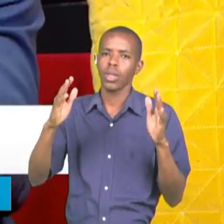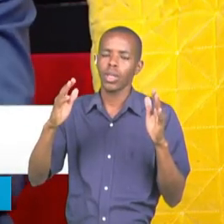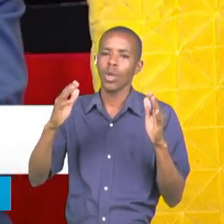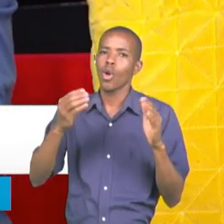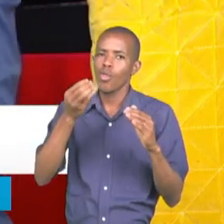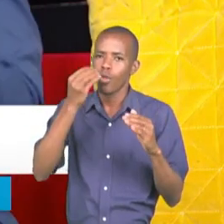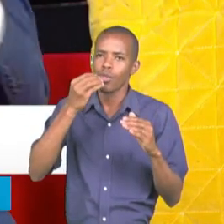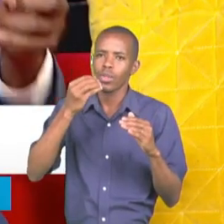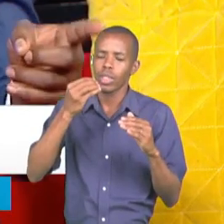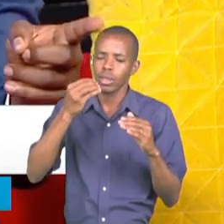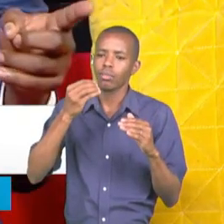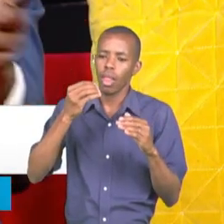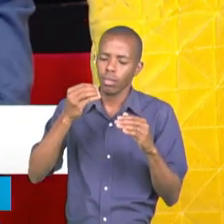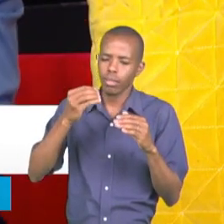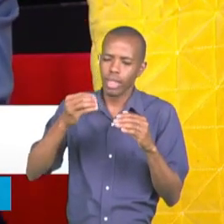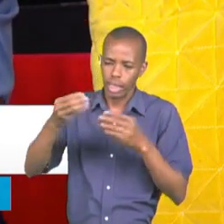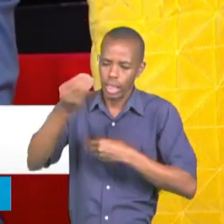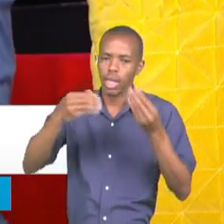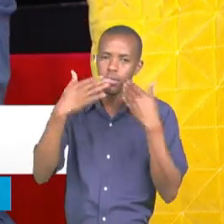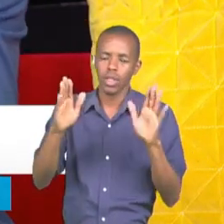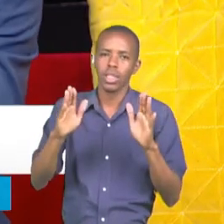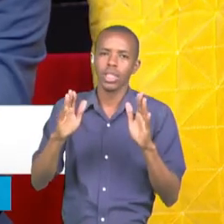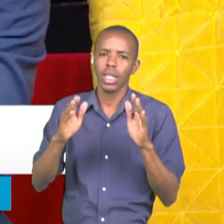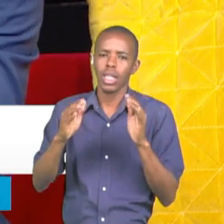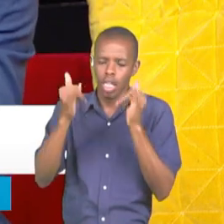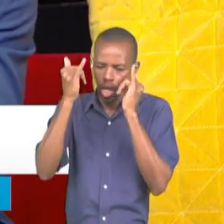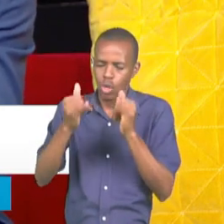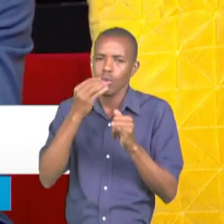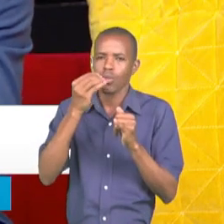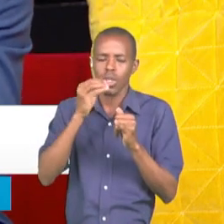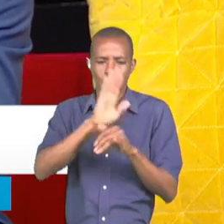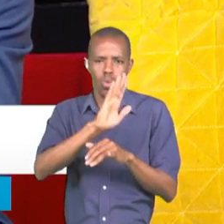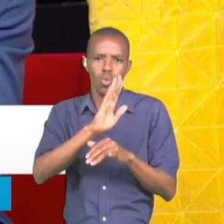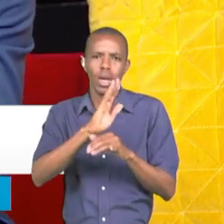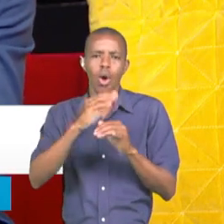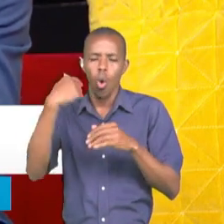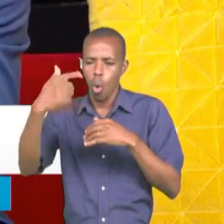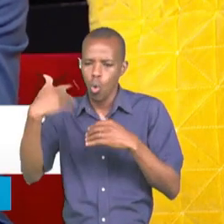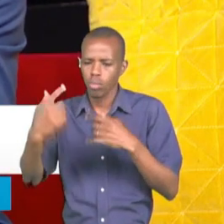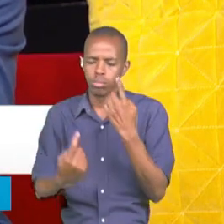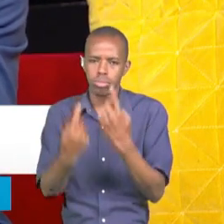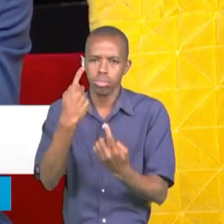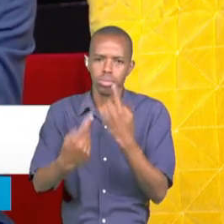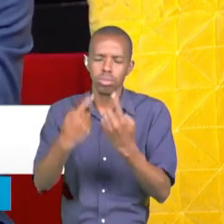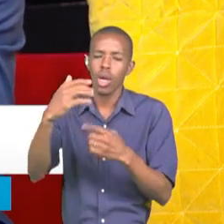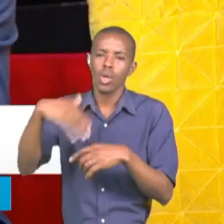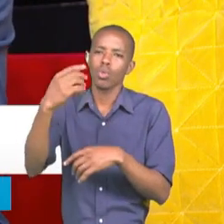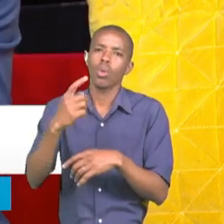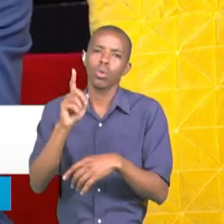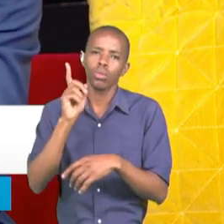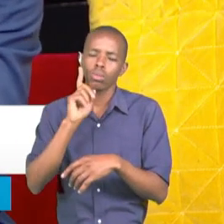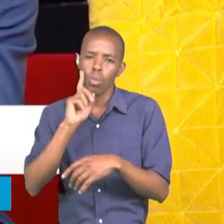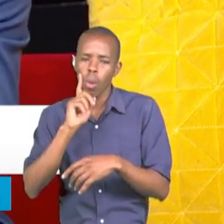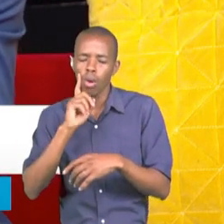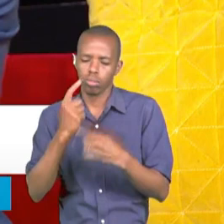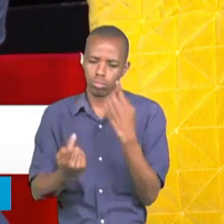flows. That means tomorrow, there'll be fresh food. How do you manage to keep your food fresh? Because at the end of the day, you don't work with around maybe 100 bob or